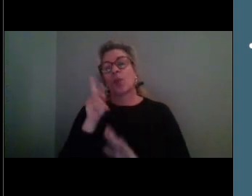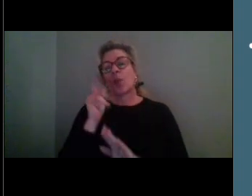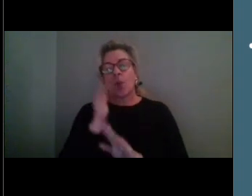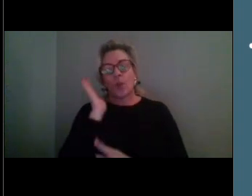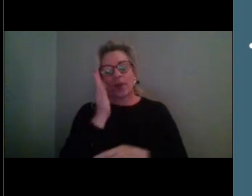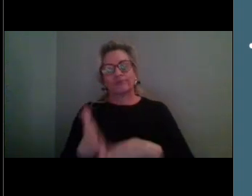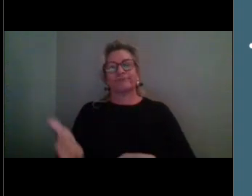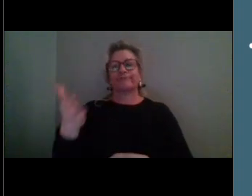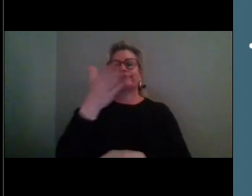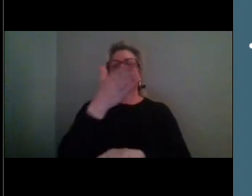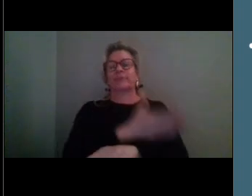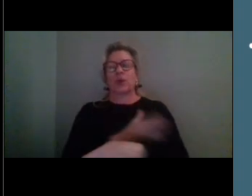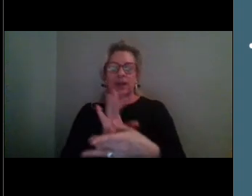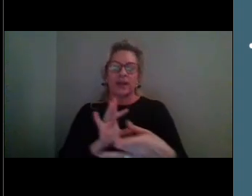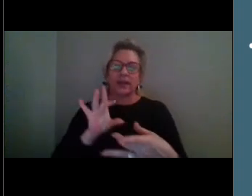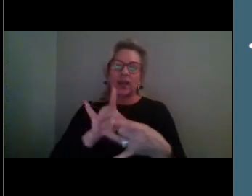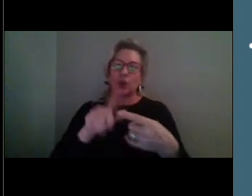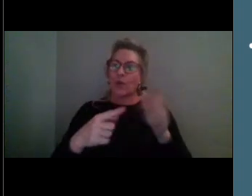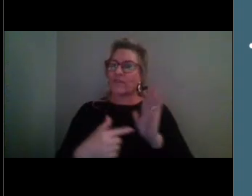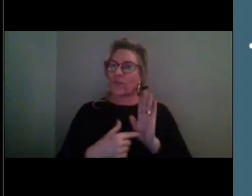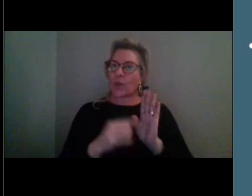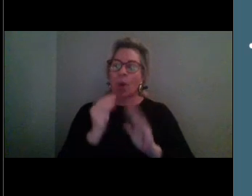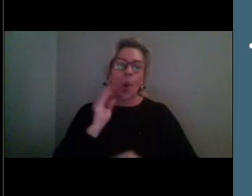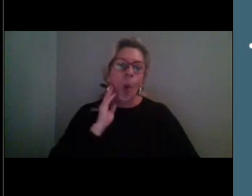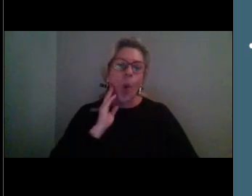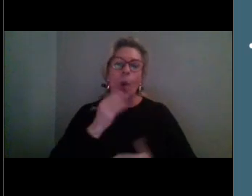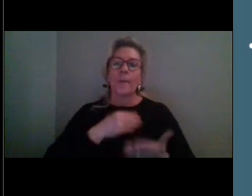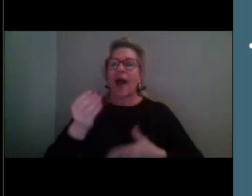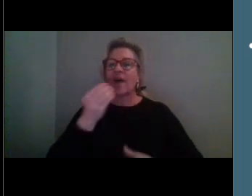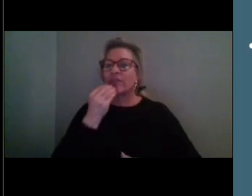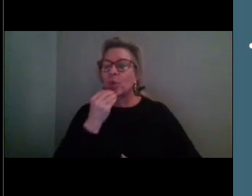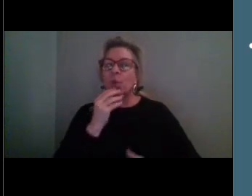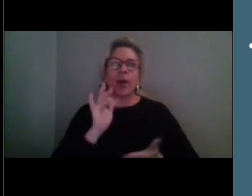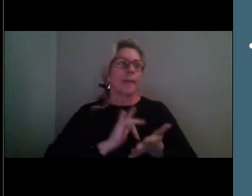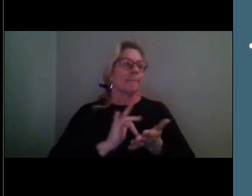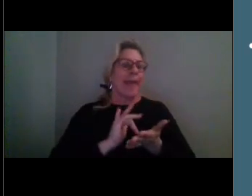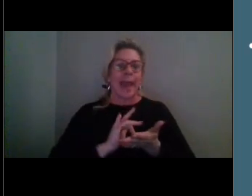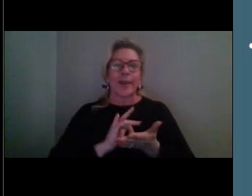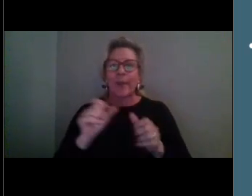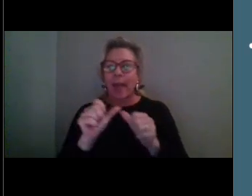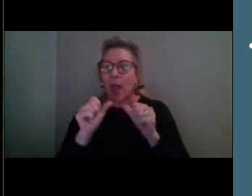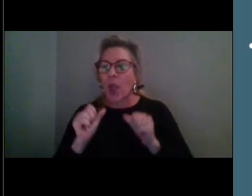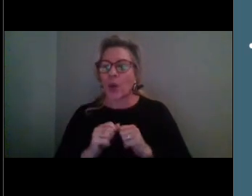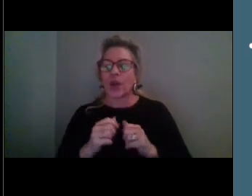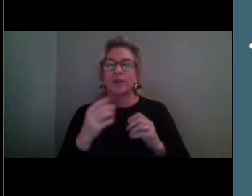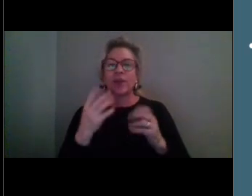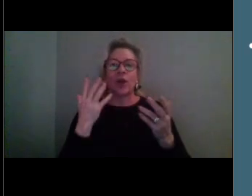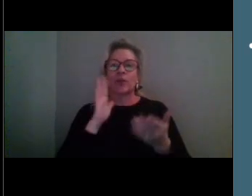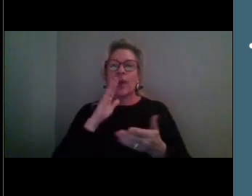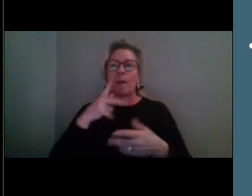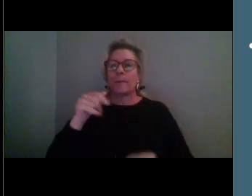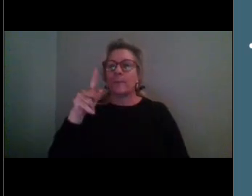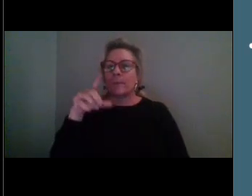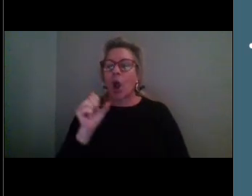enhance connectivity to affordable housing, grocery stores, medical facilities, transit, 3 schools, 2 parks, and